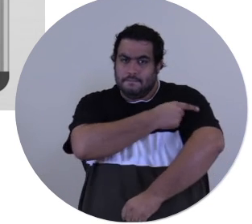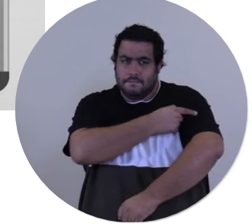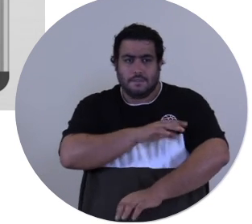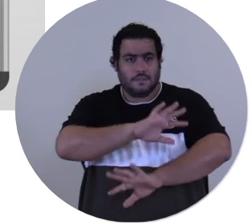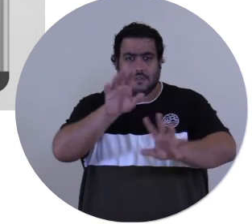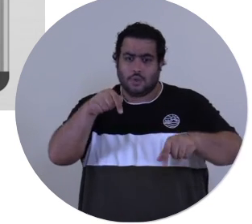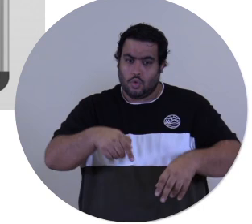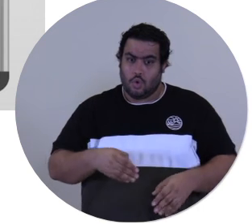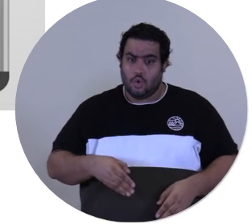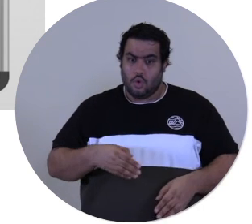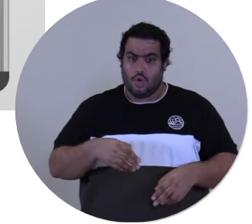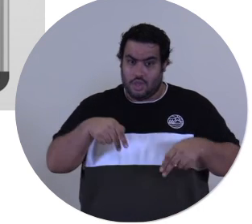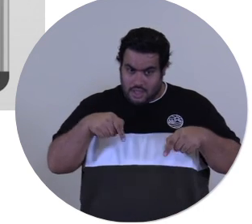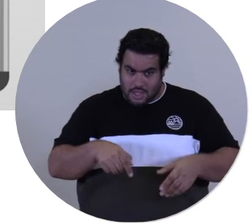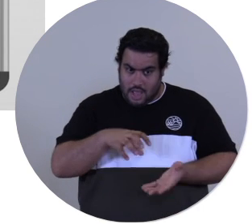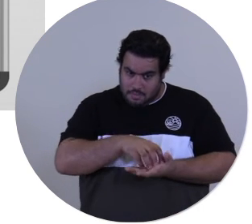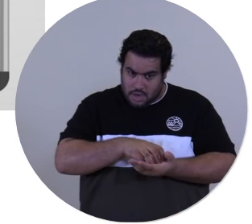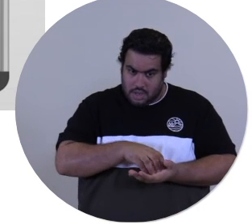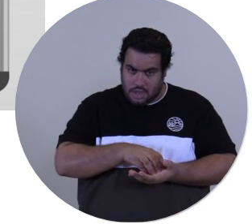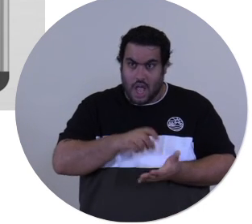rules. You need to toe the line.